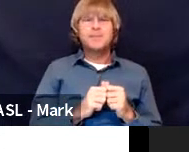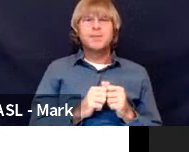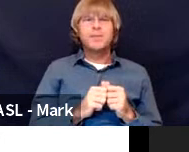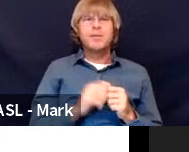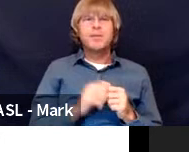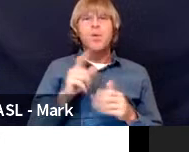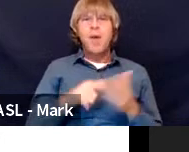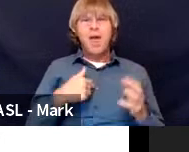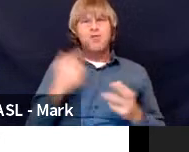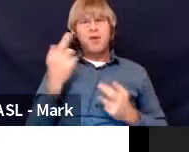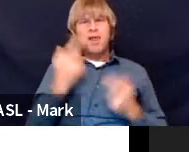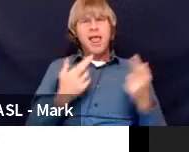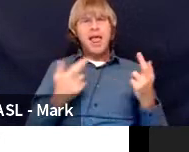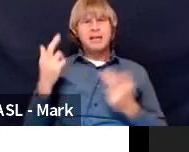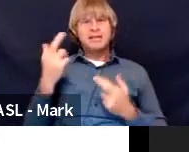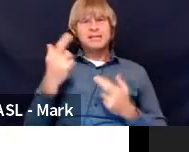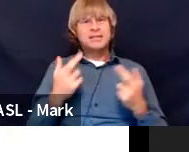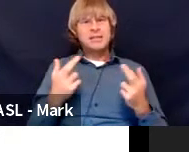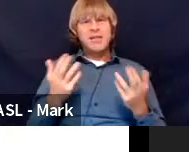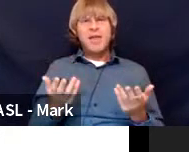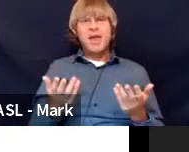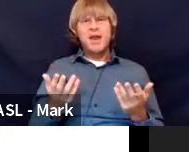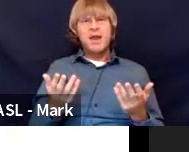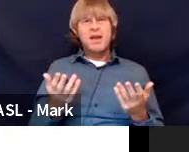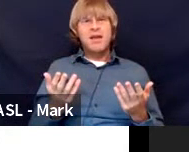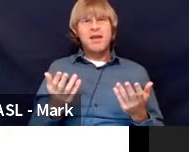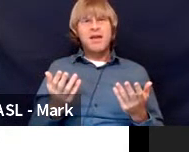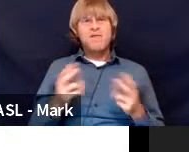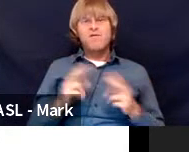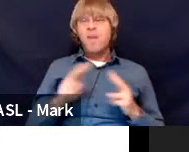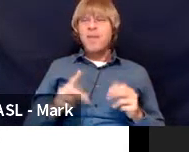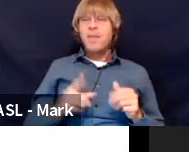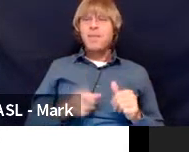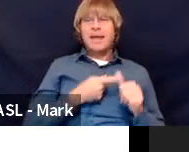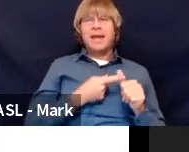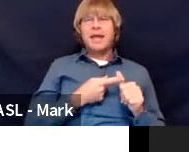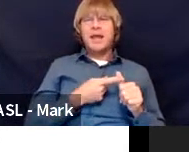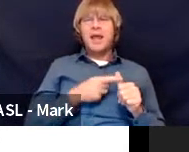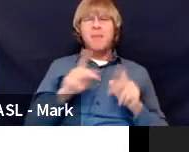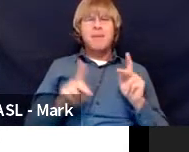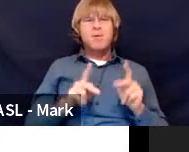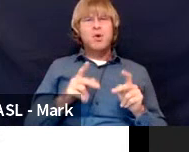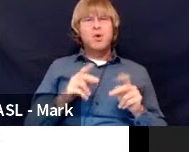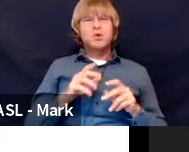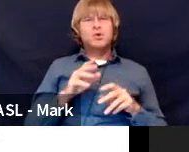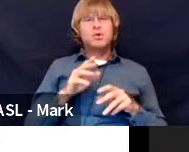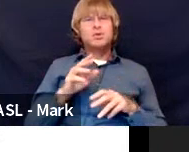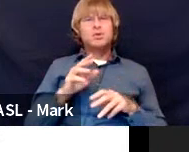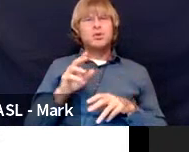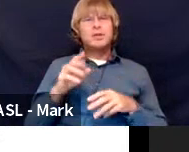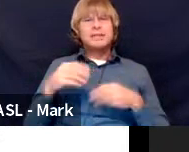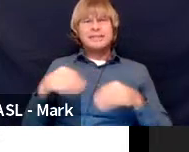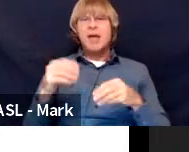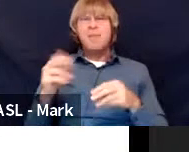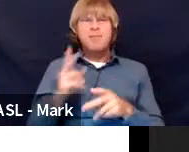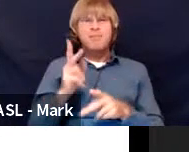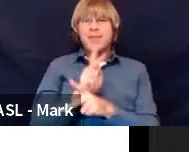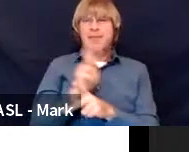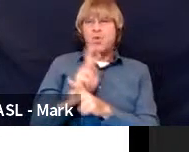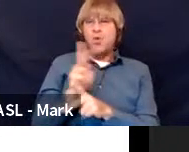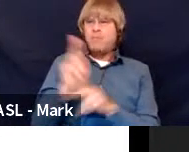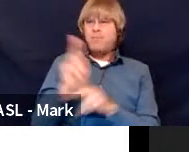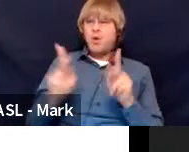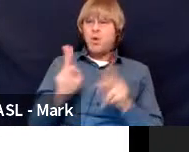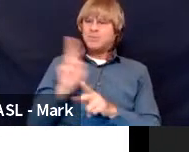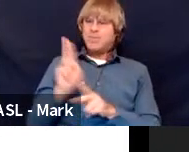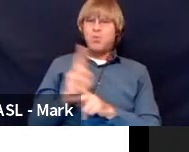And what I realized is that from the very beginning, people were used to sell everything. People were the material,